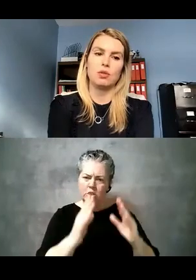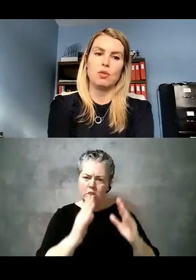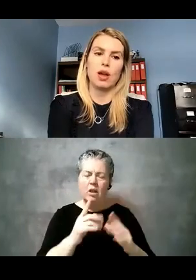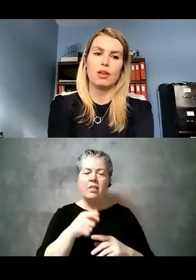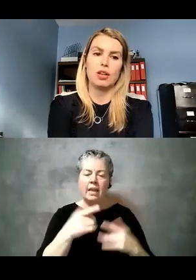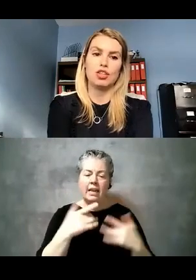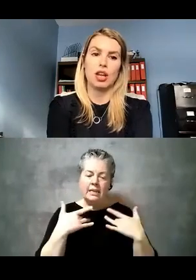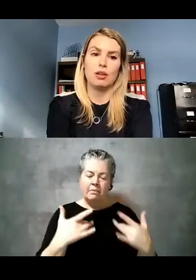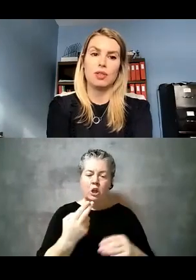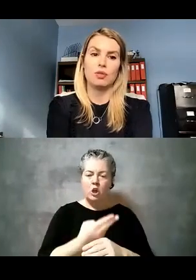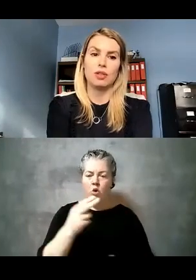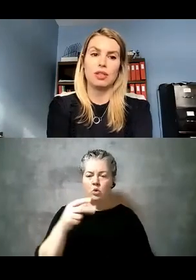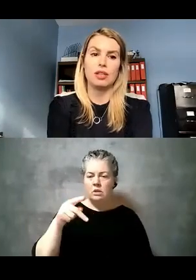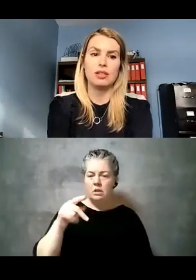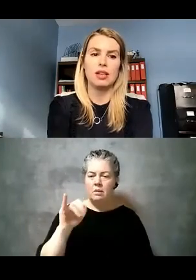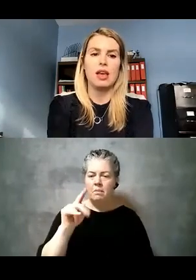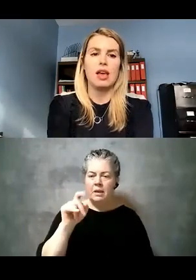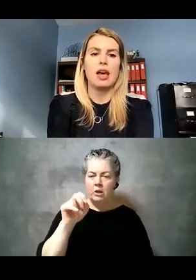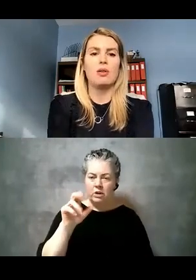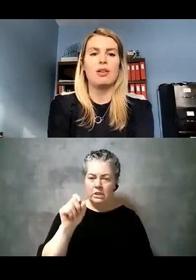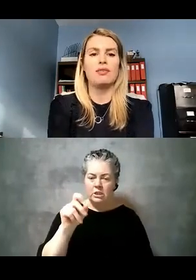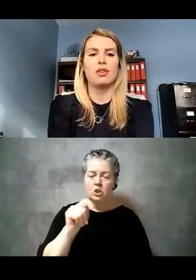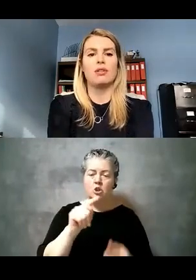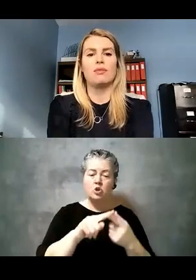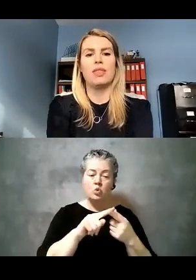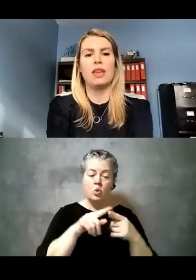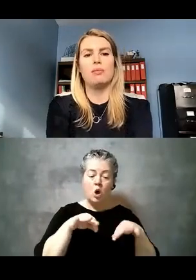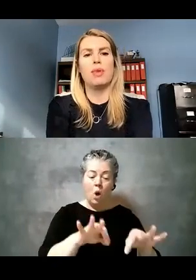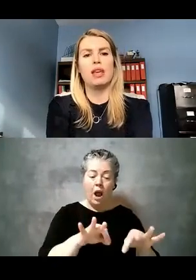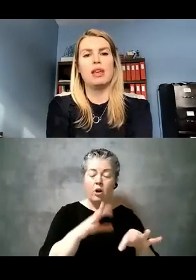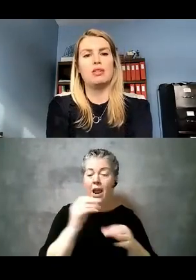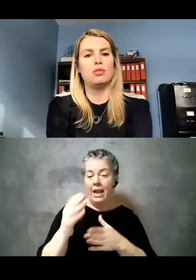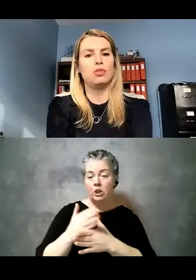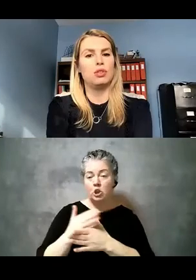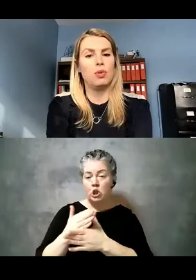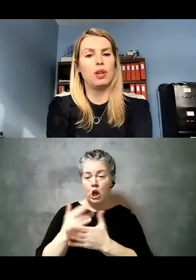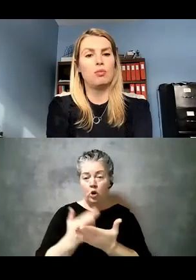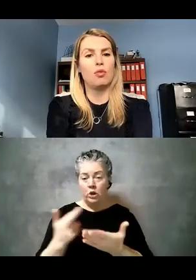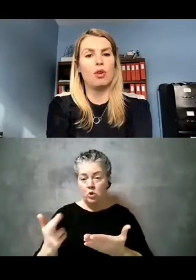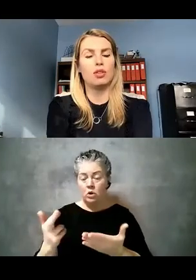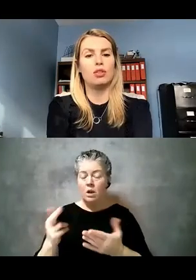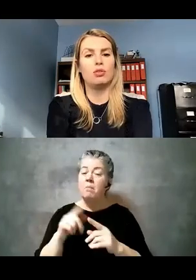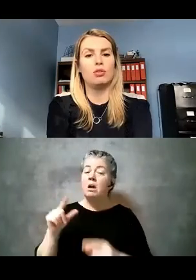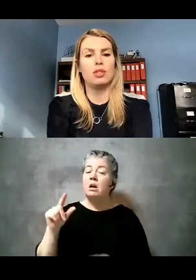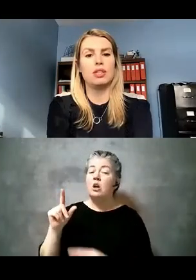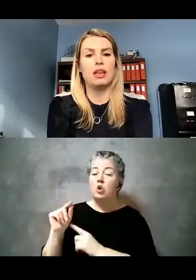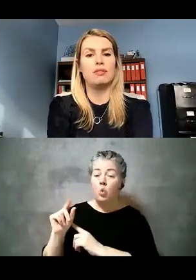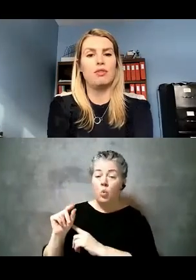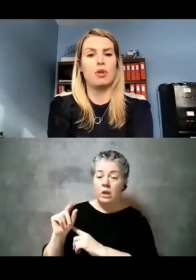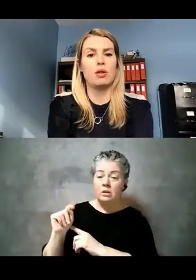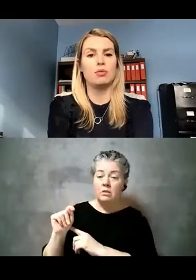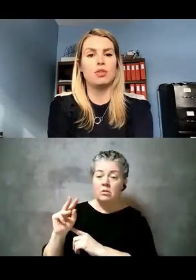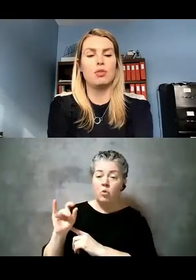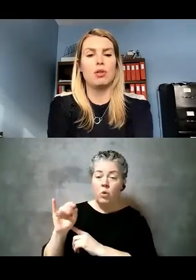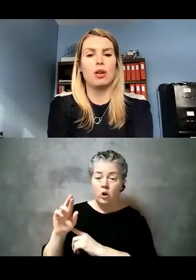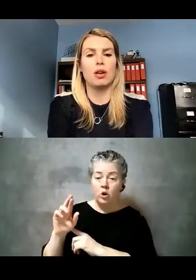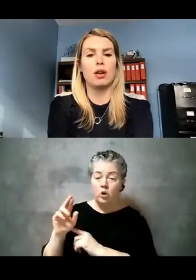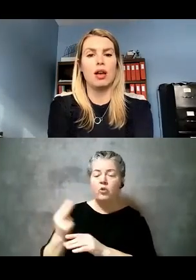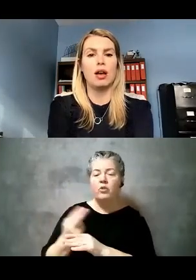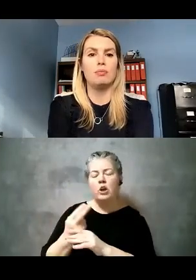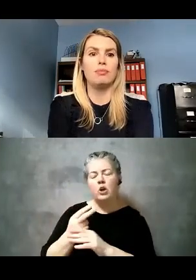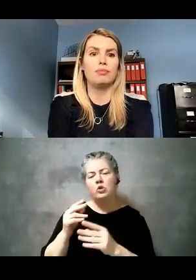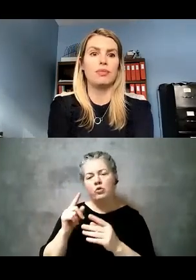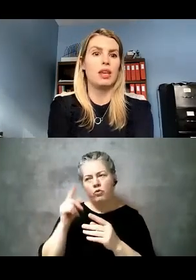to acquire and share resources. However, they may use Twitter more to stay informed